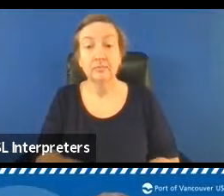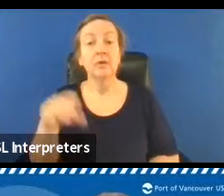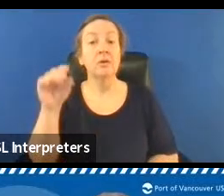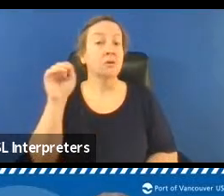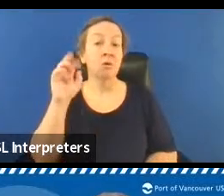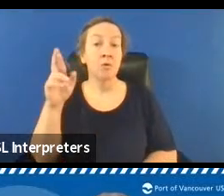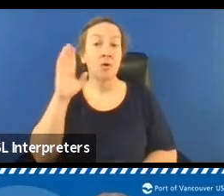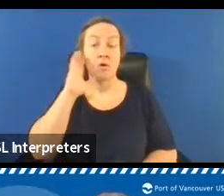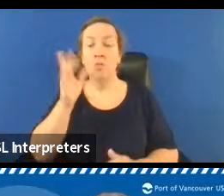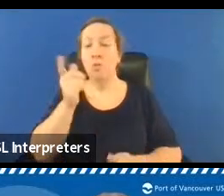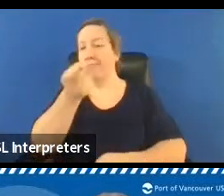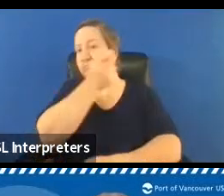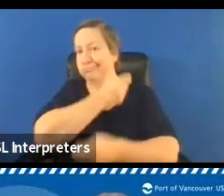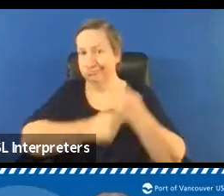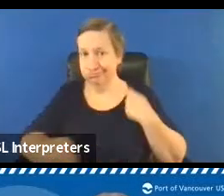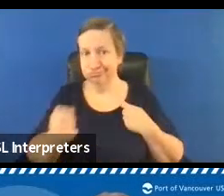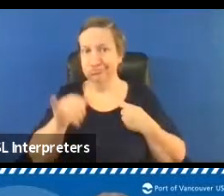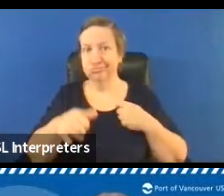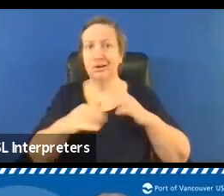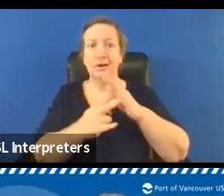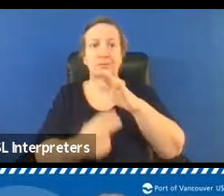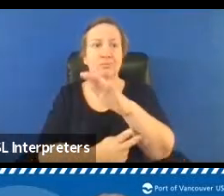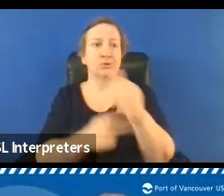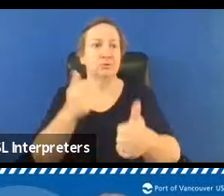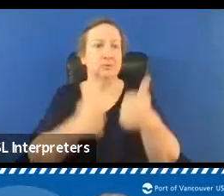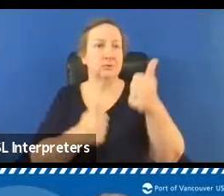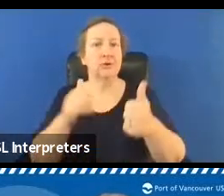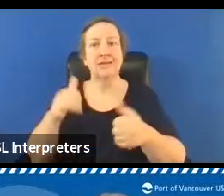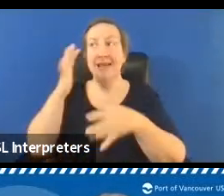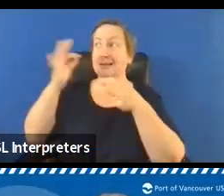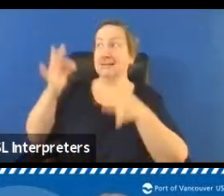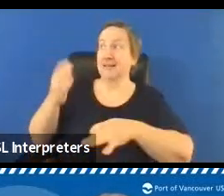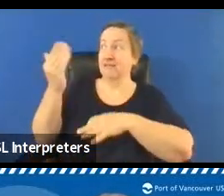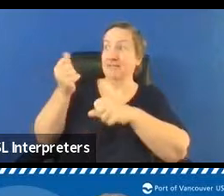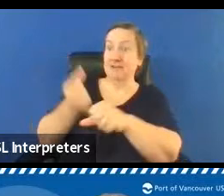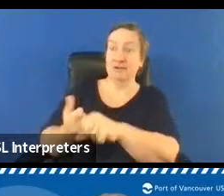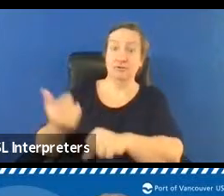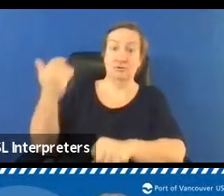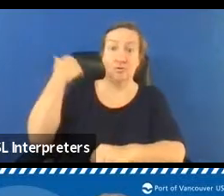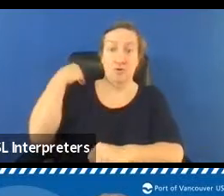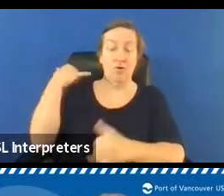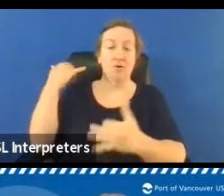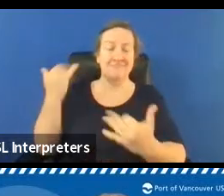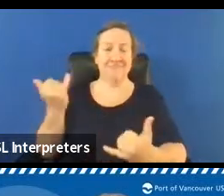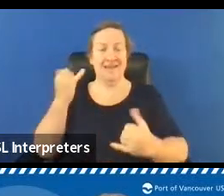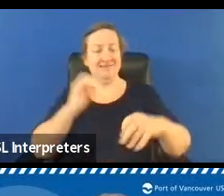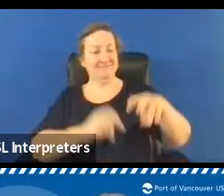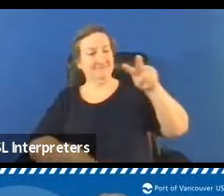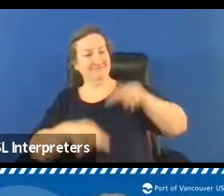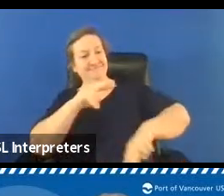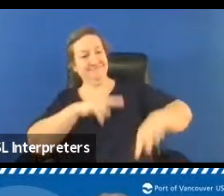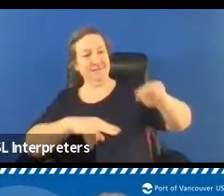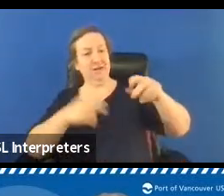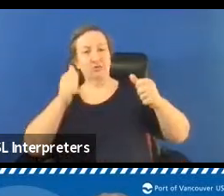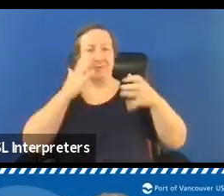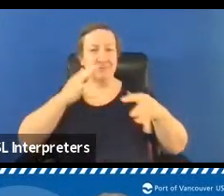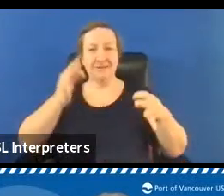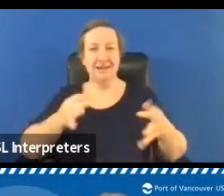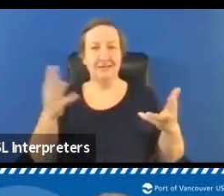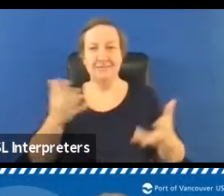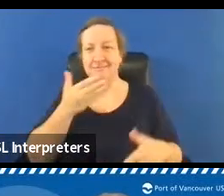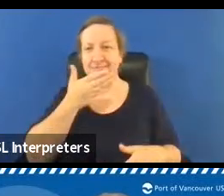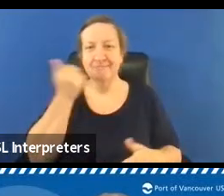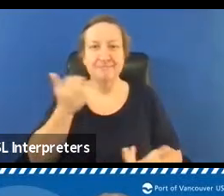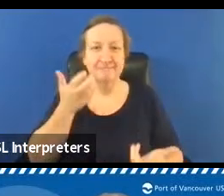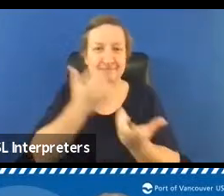or will it be replaced? That decision was made 15 years ago, and it is being reevaluated to make sure